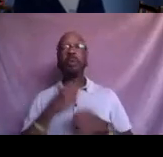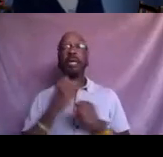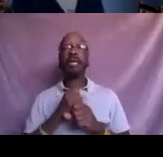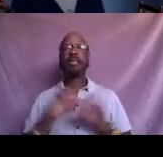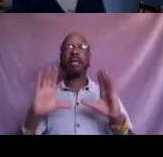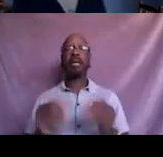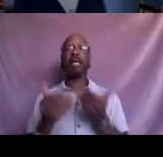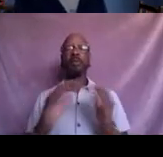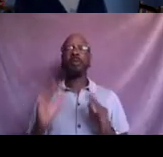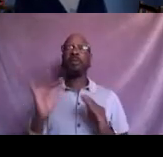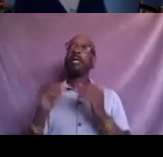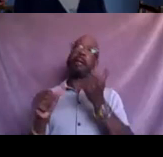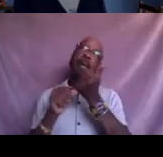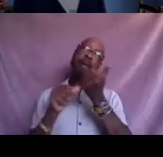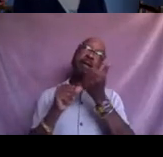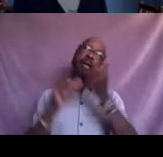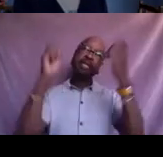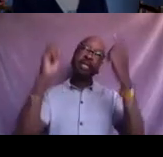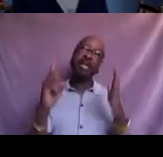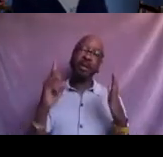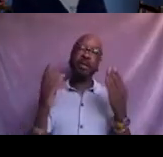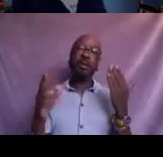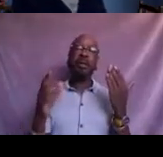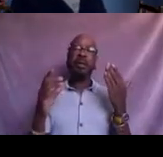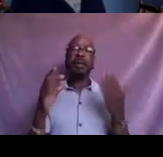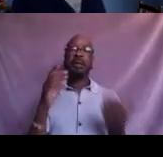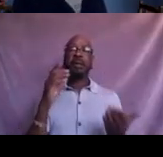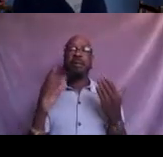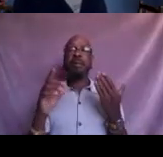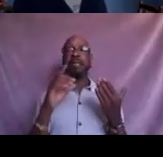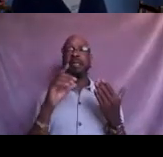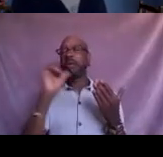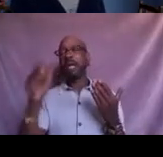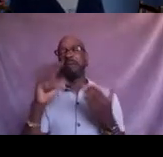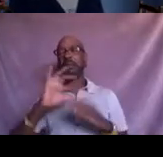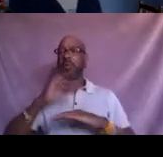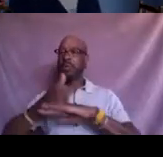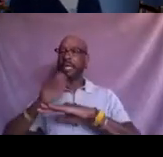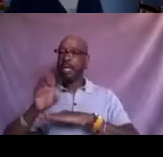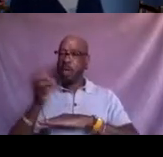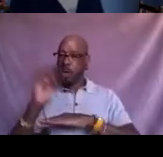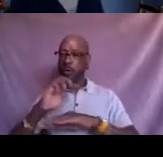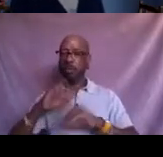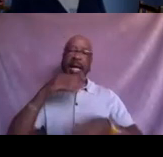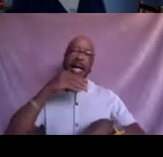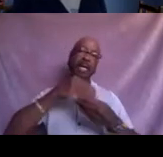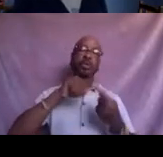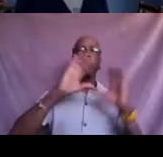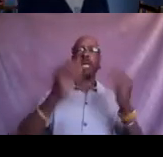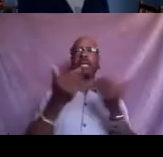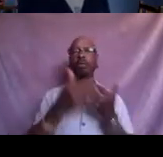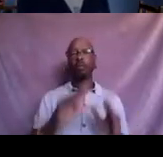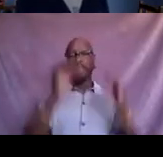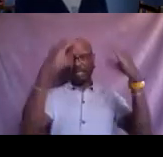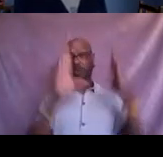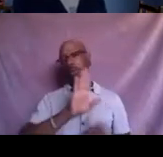a paraeducator may not need to create their own classrooms. They'll often be added to a classroom teacher's classroom. But if you don't see